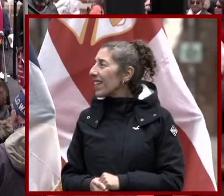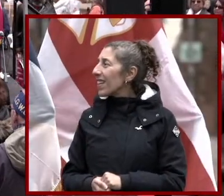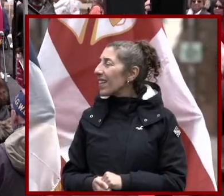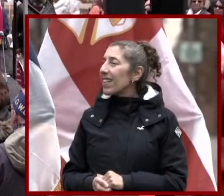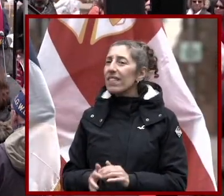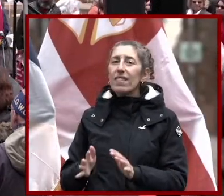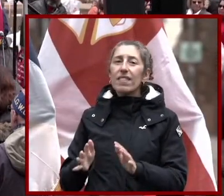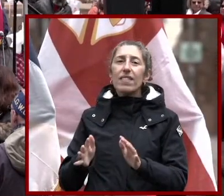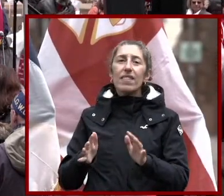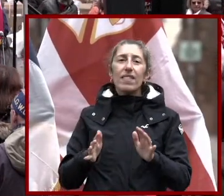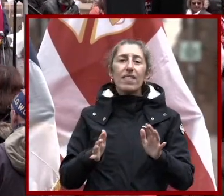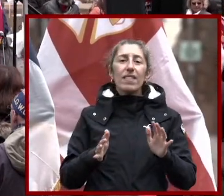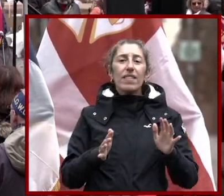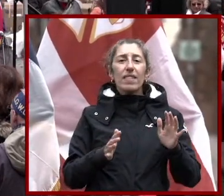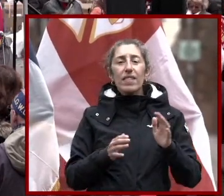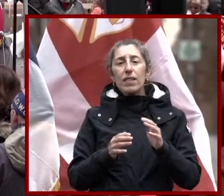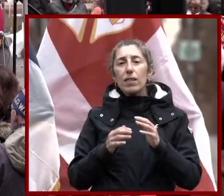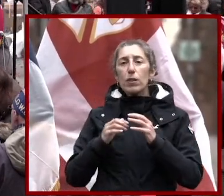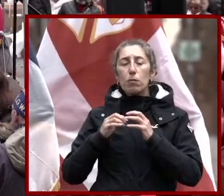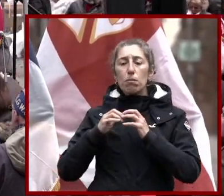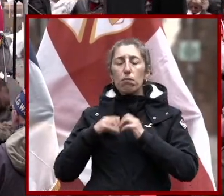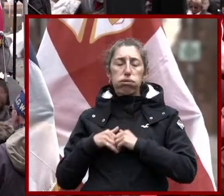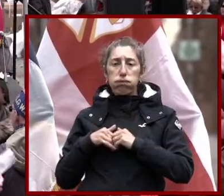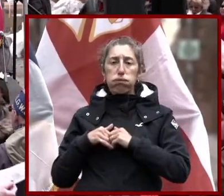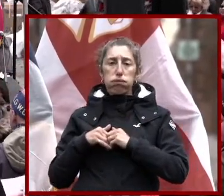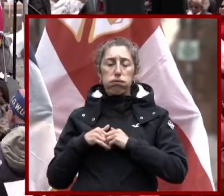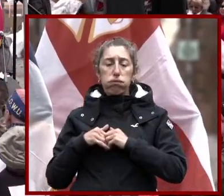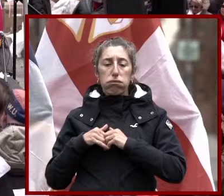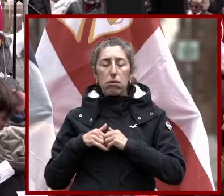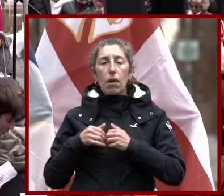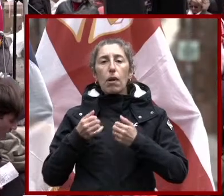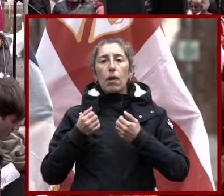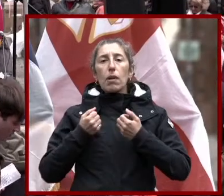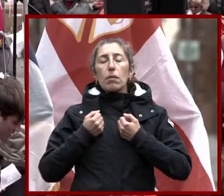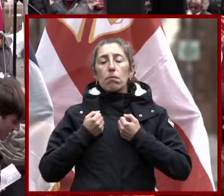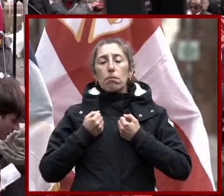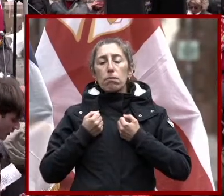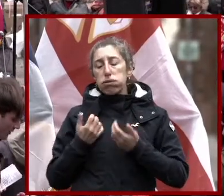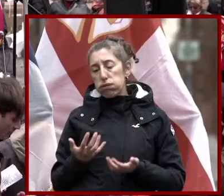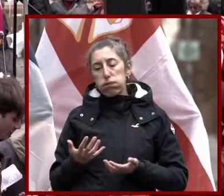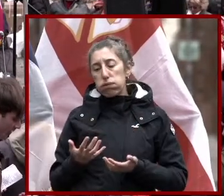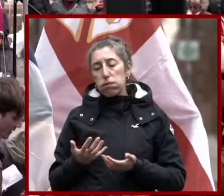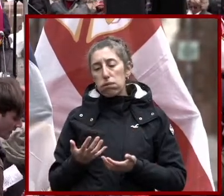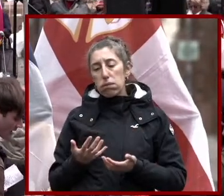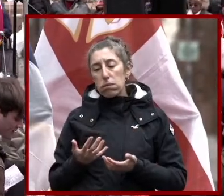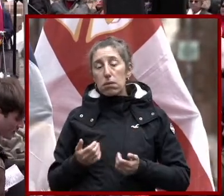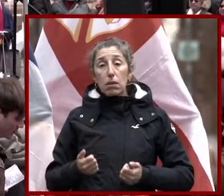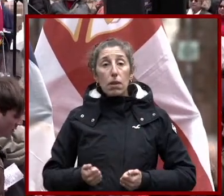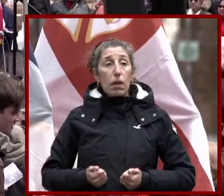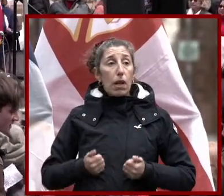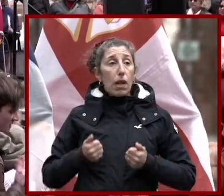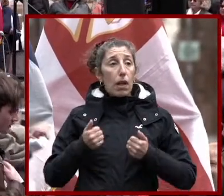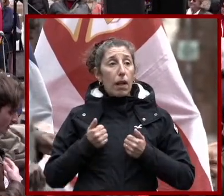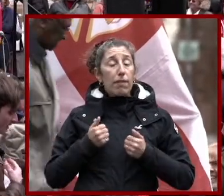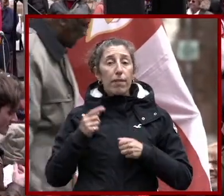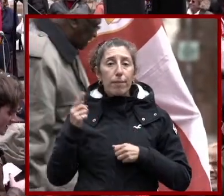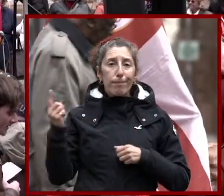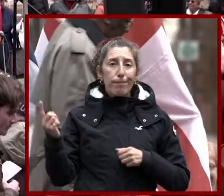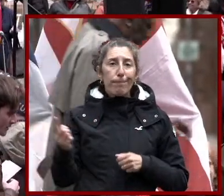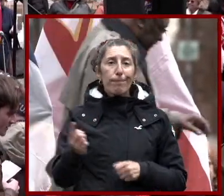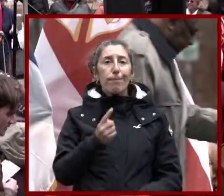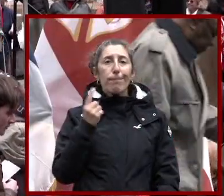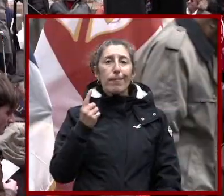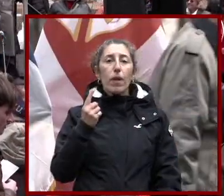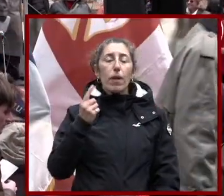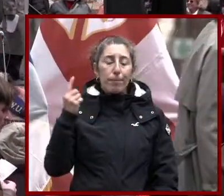Broken down and tired of living life on the merry-go-round, and